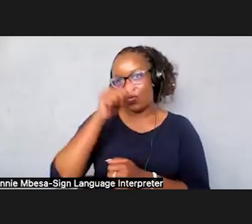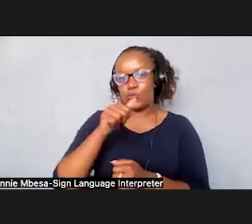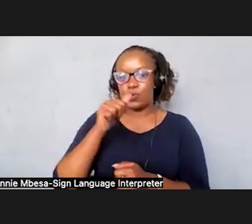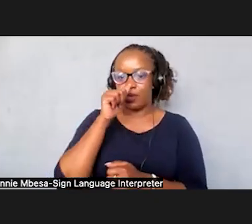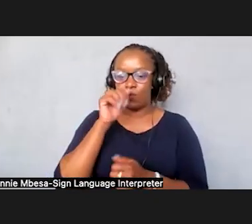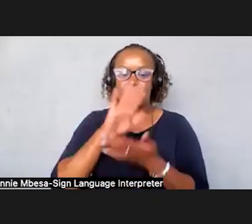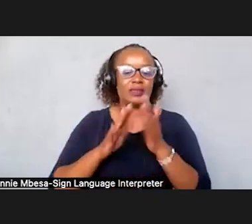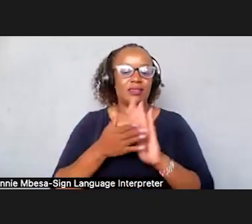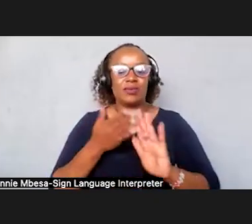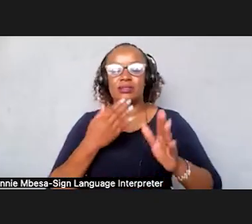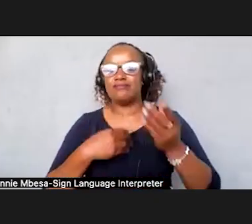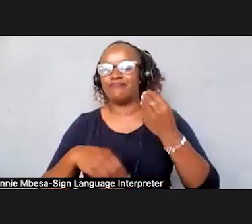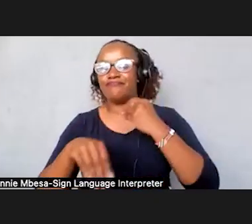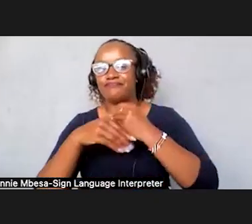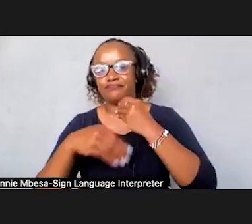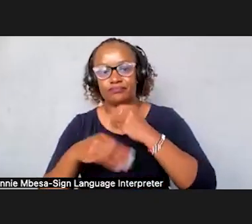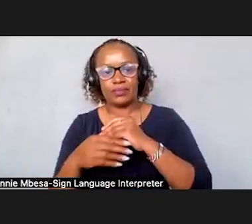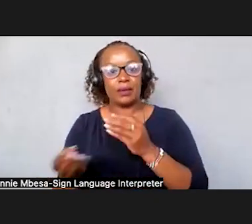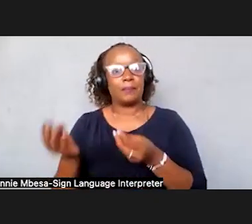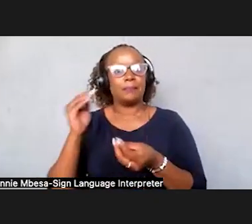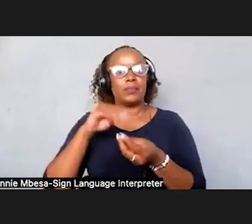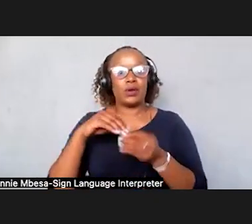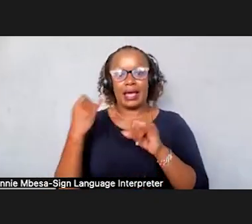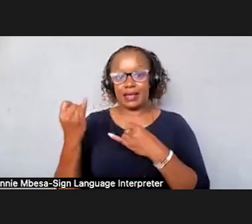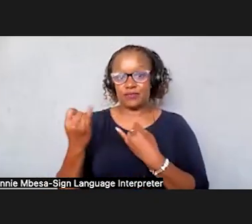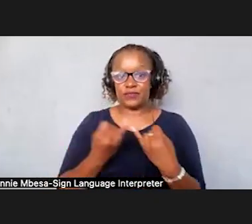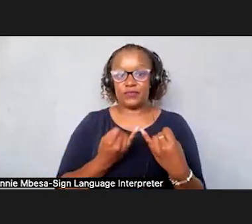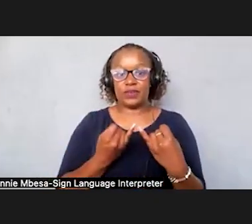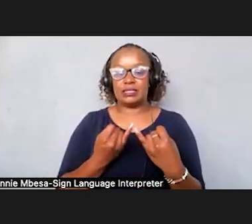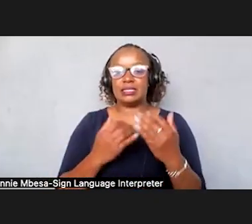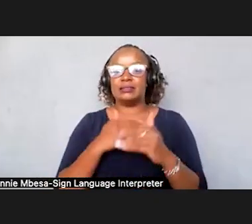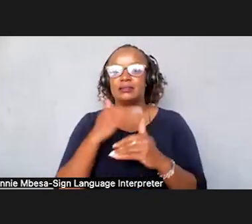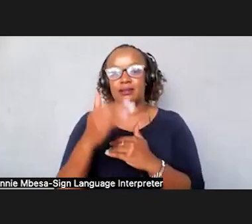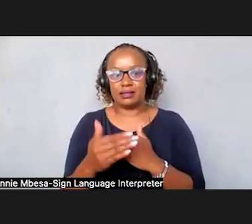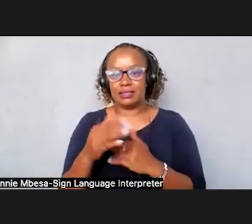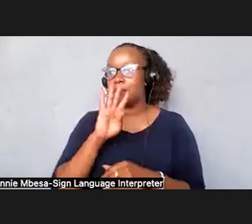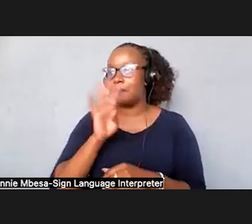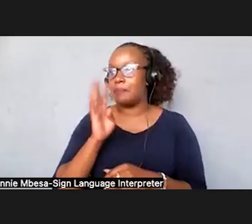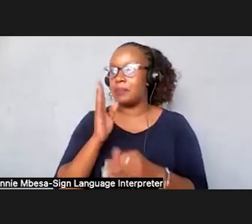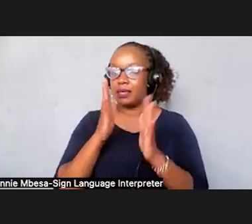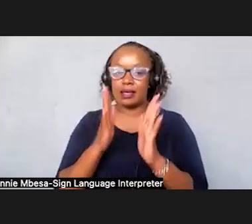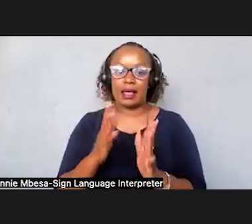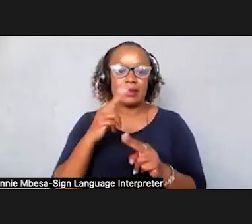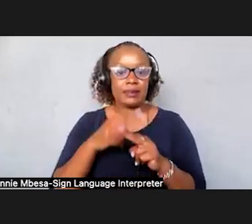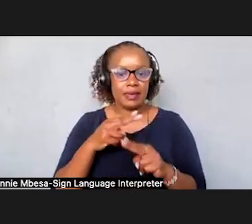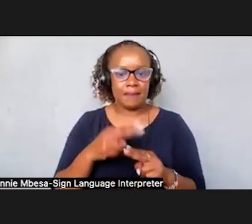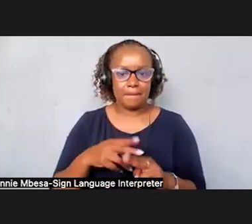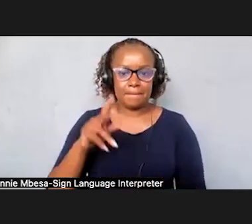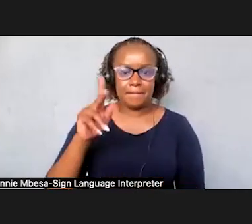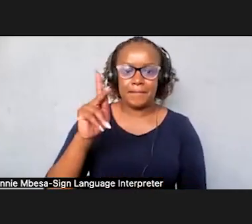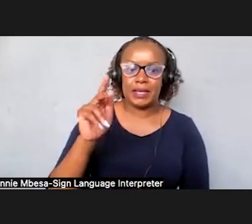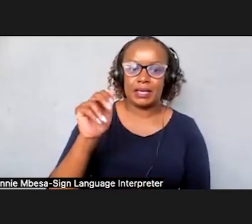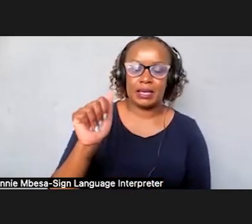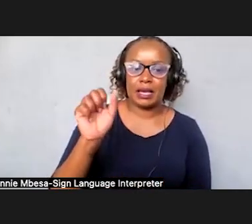like to invite our next speaker. Our next speaker is Kumar Kasim Yusuf, a